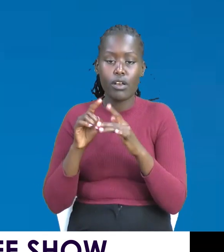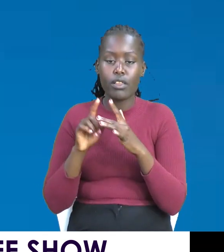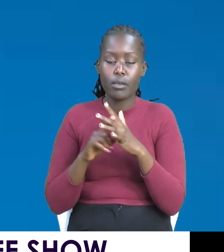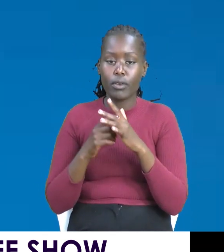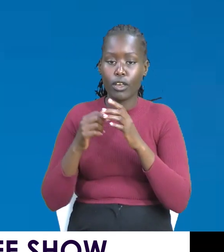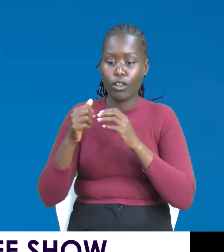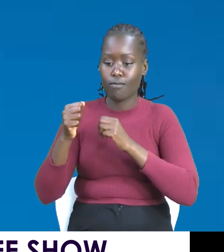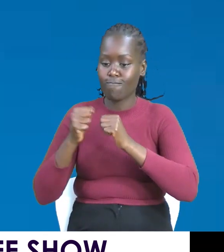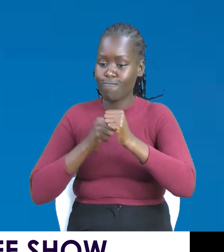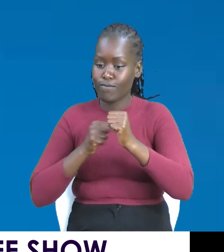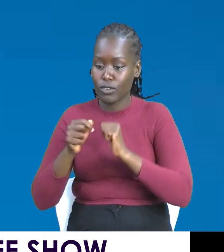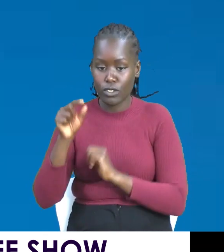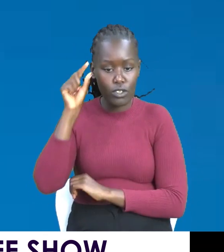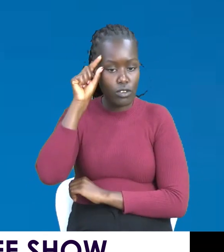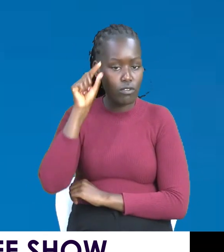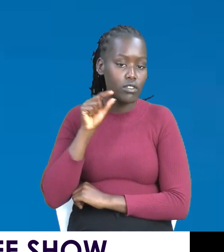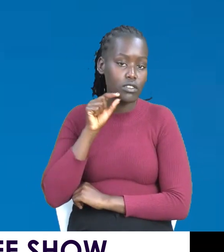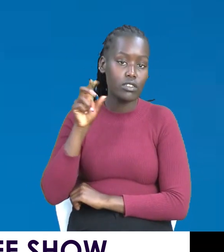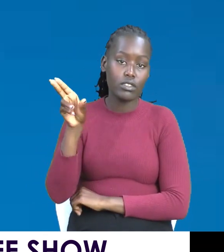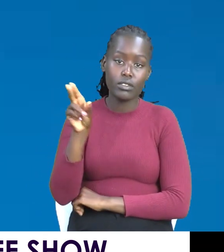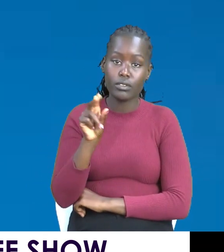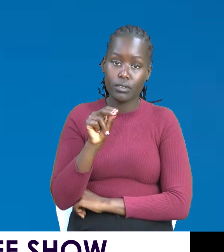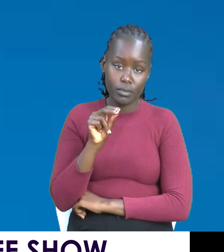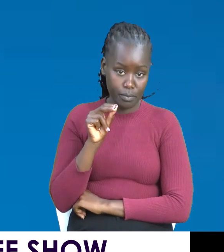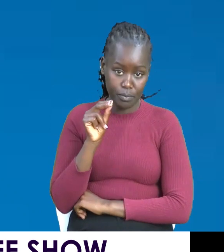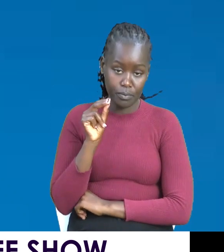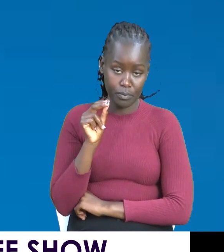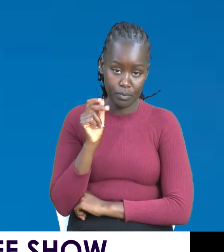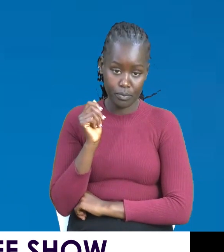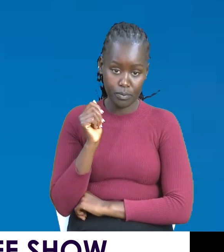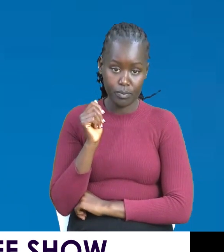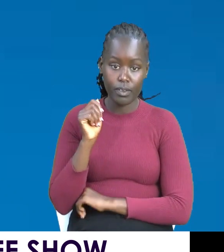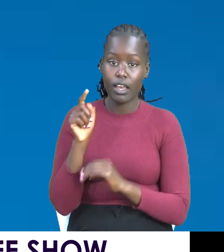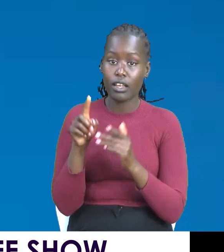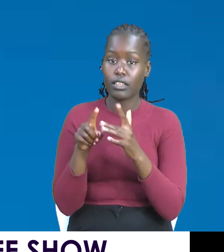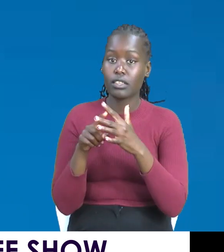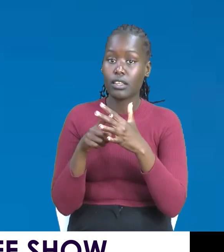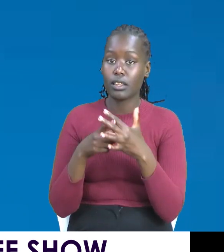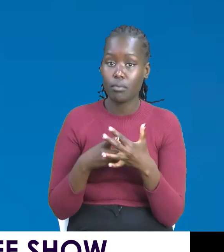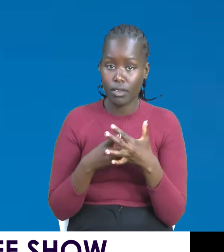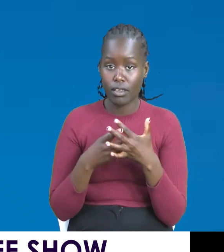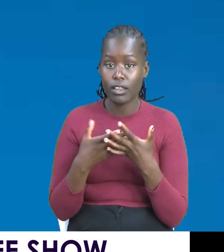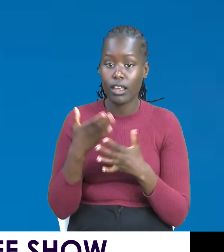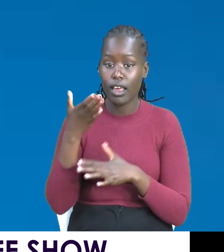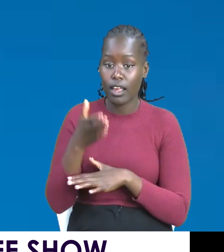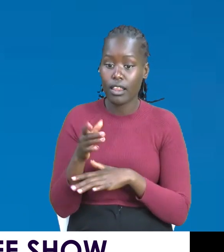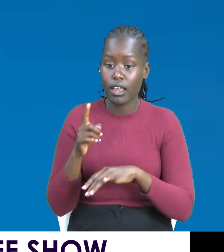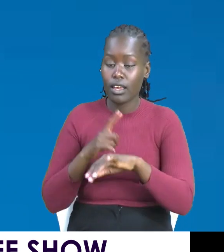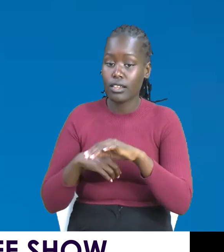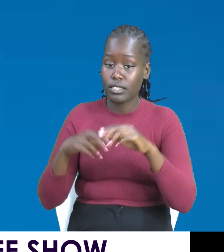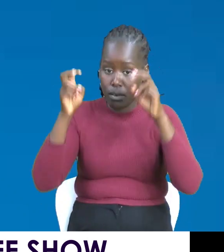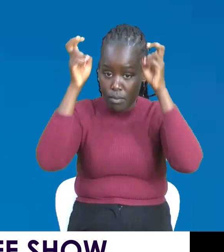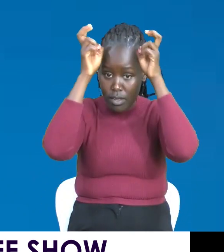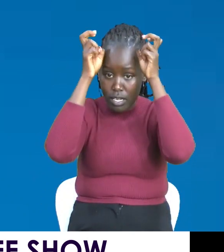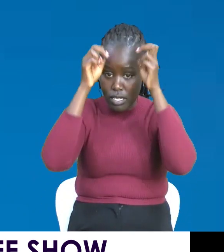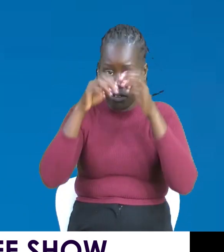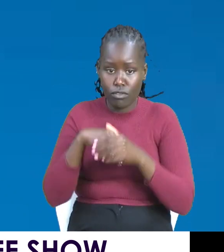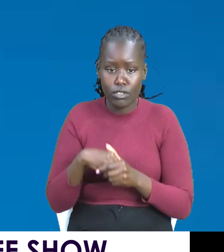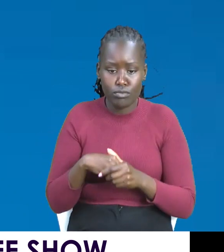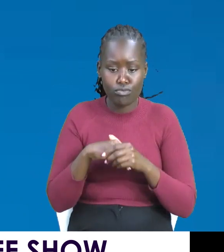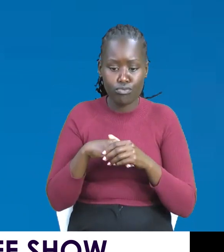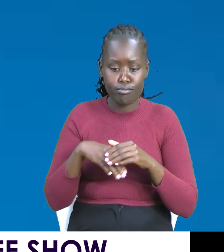of the genders. No. It is in the beginning, right there, when the devil was thrown out of